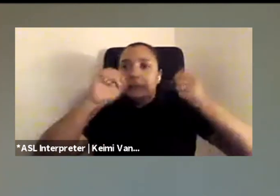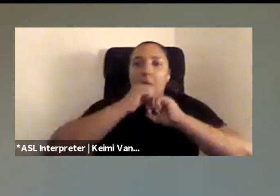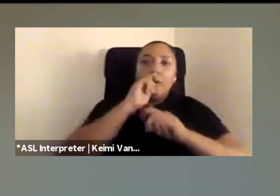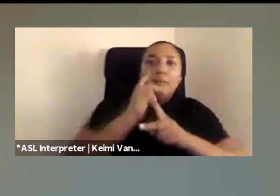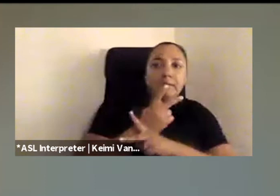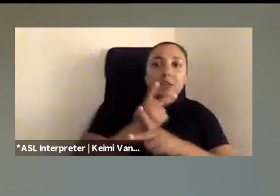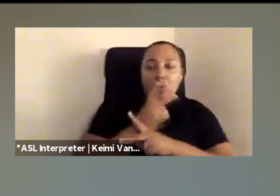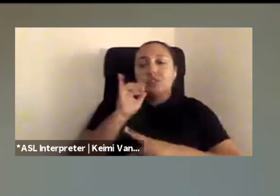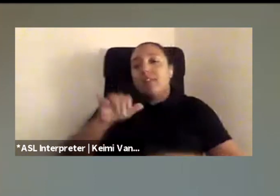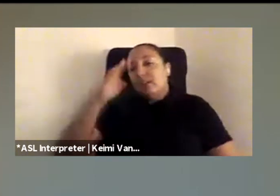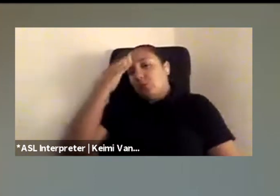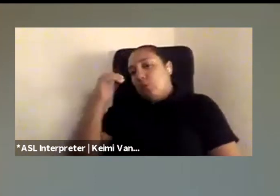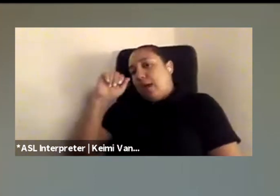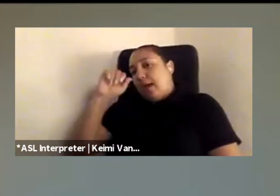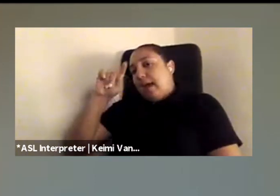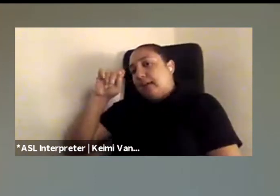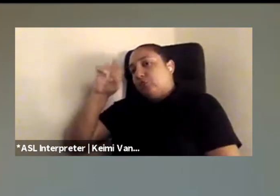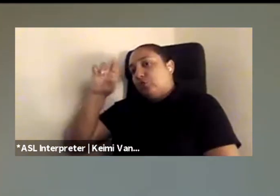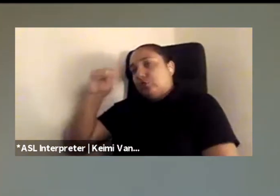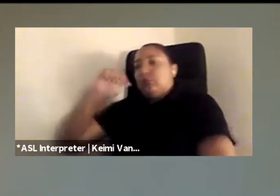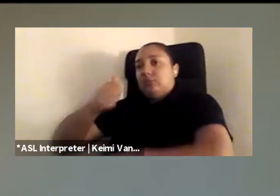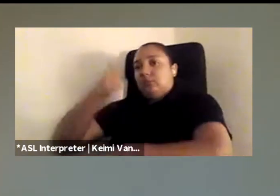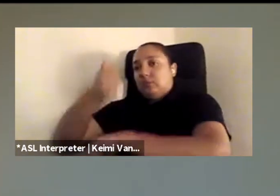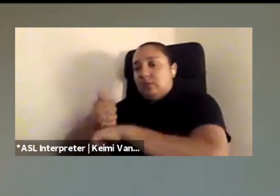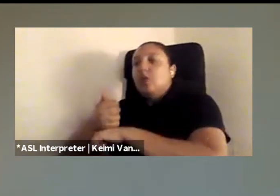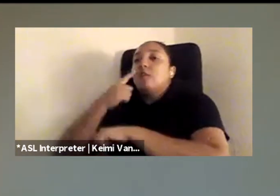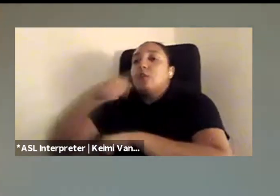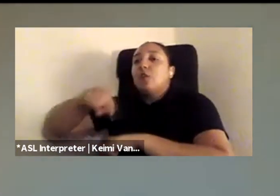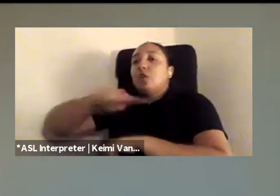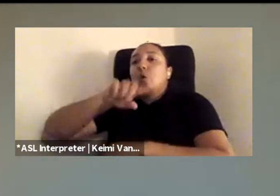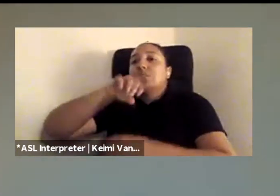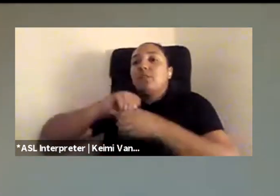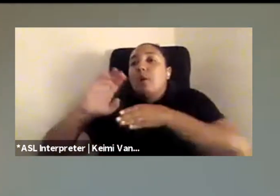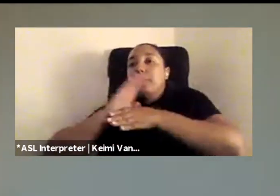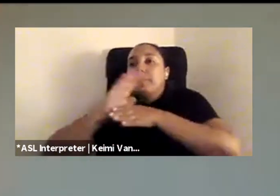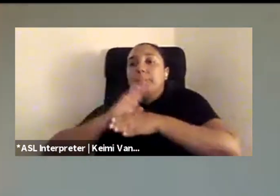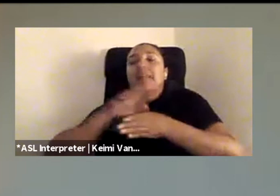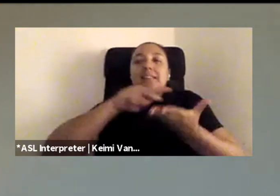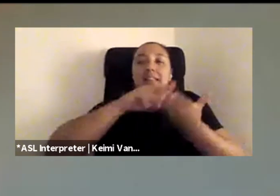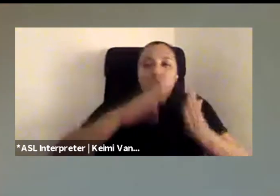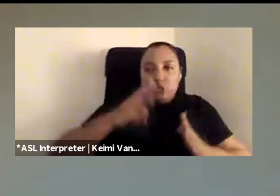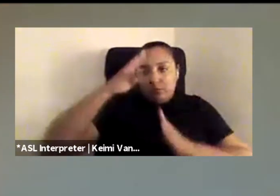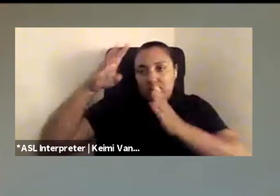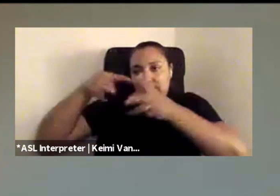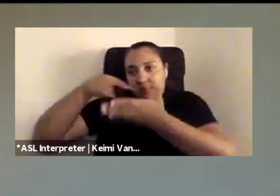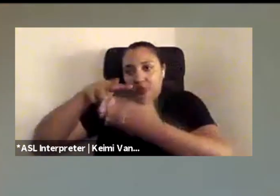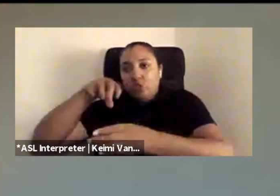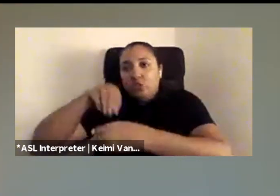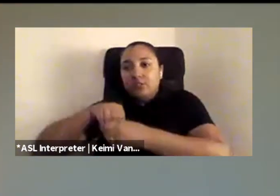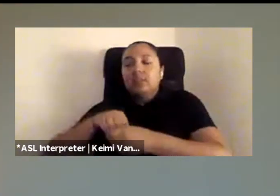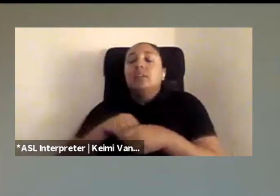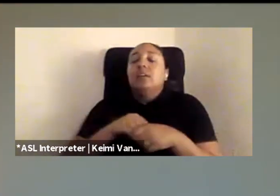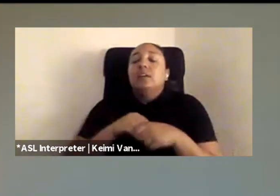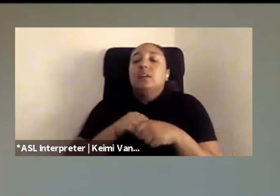Actors Fund is there to do, is to help folks in the entertainment industry, specifically dancers and choreographers in the Dancers Resource Program, to navigate